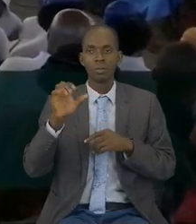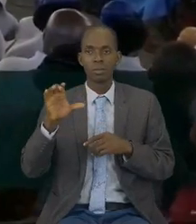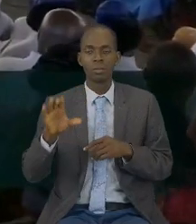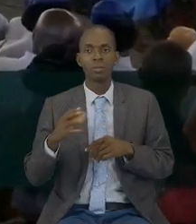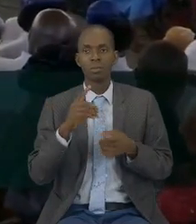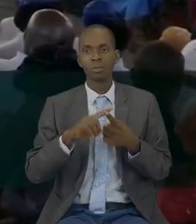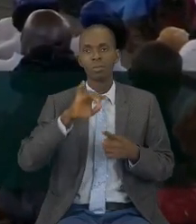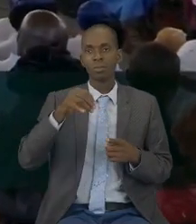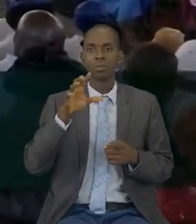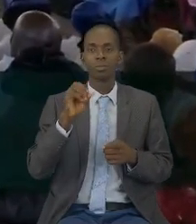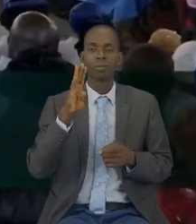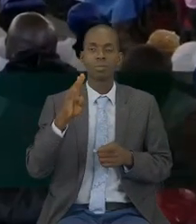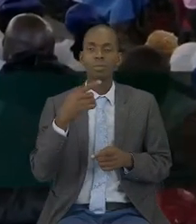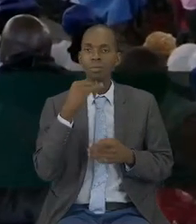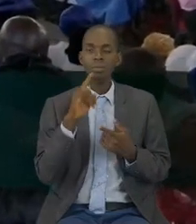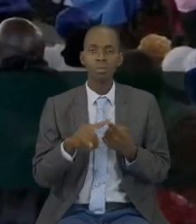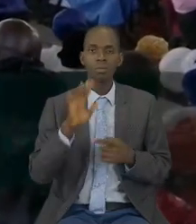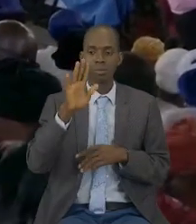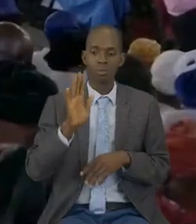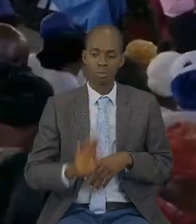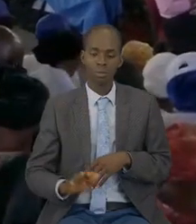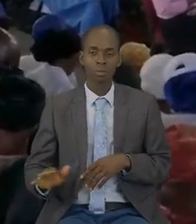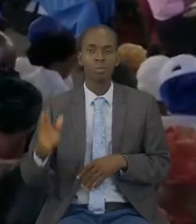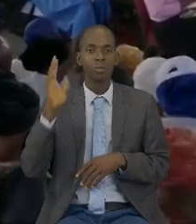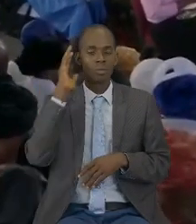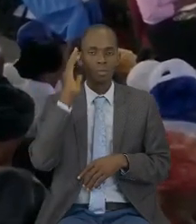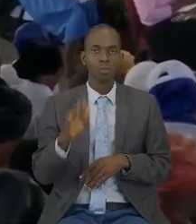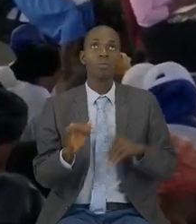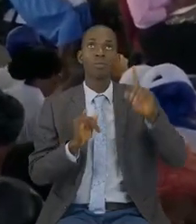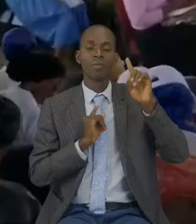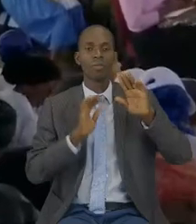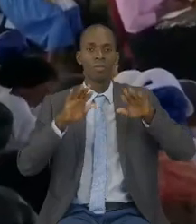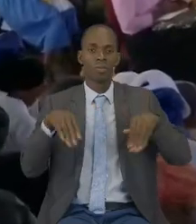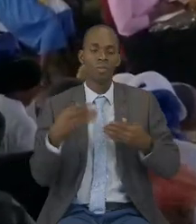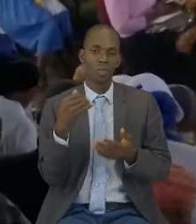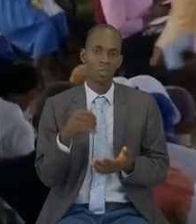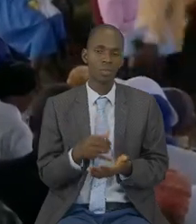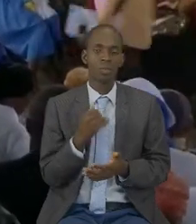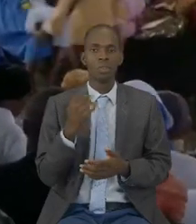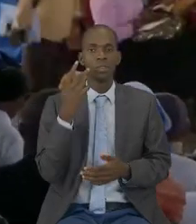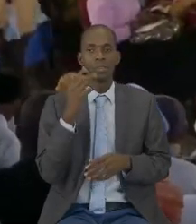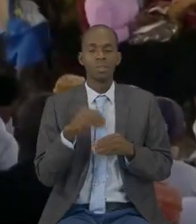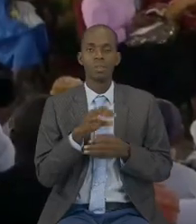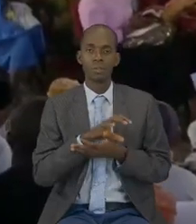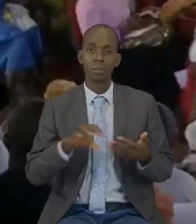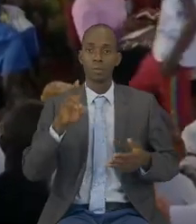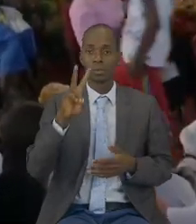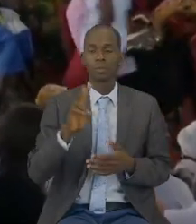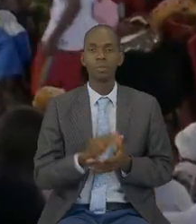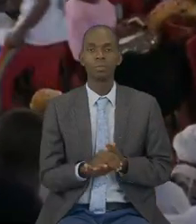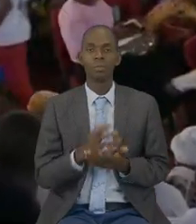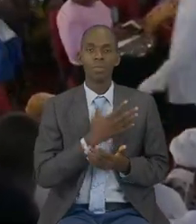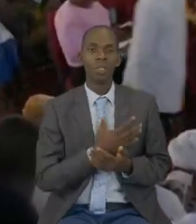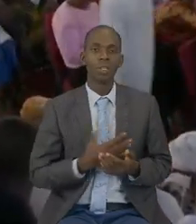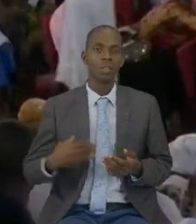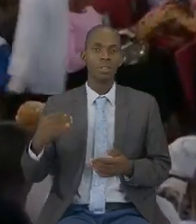saying, unto thy seed will I give it. Look at verse 2. In verse 2, and